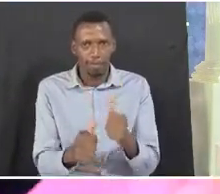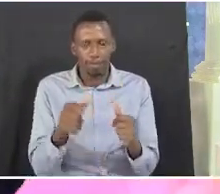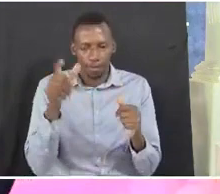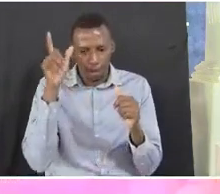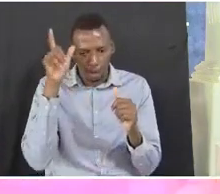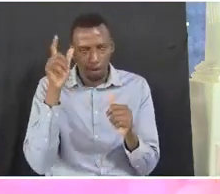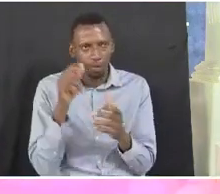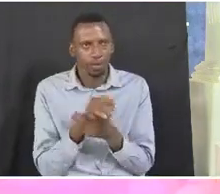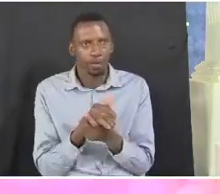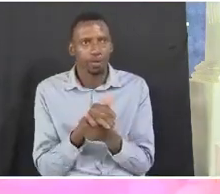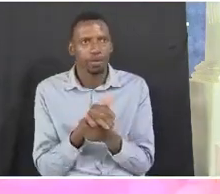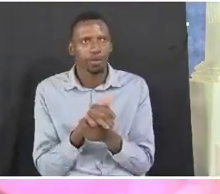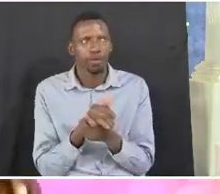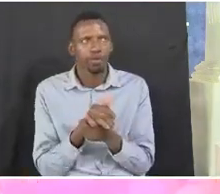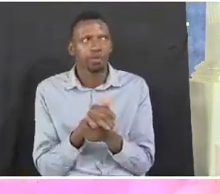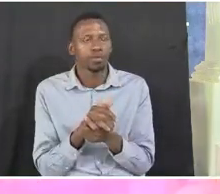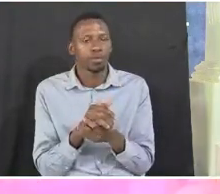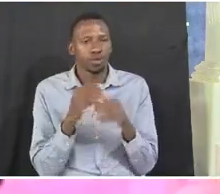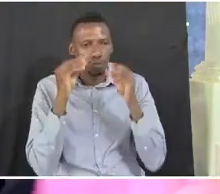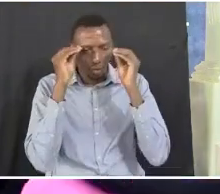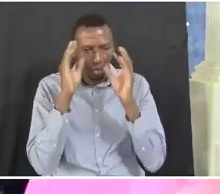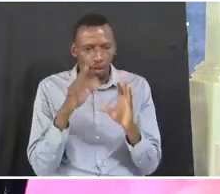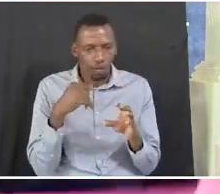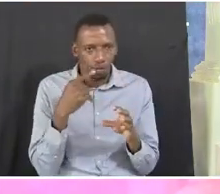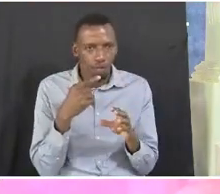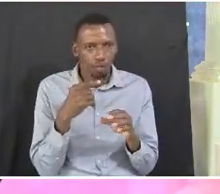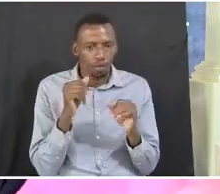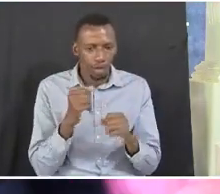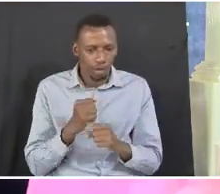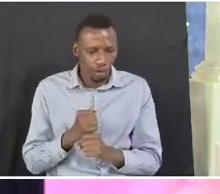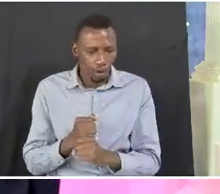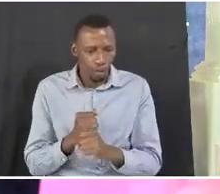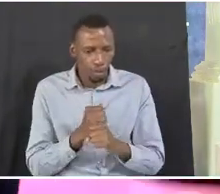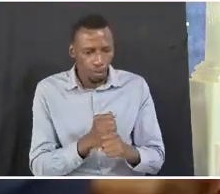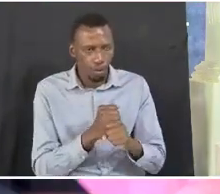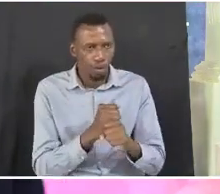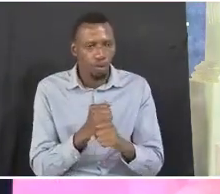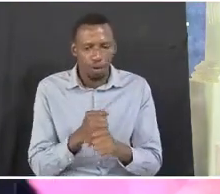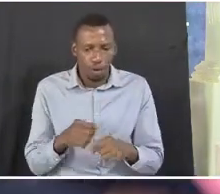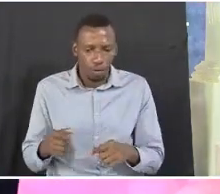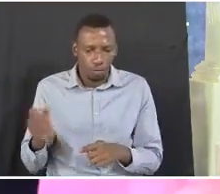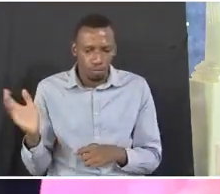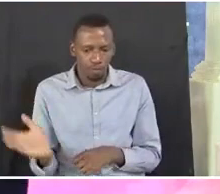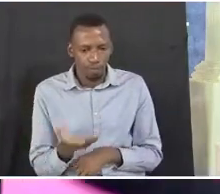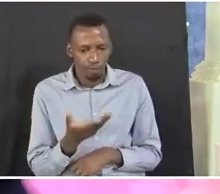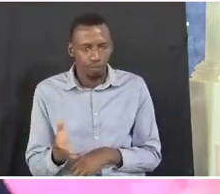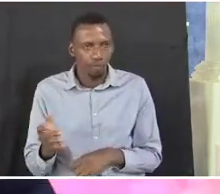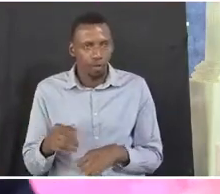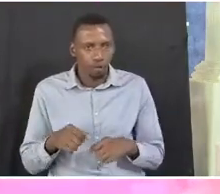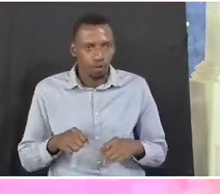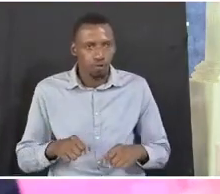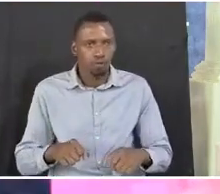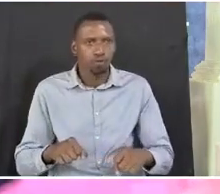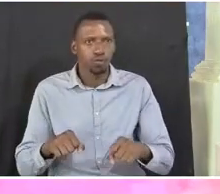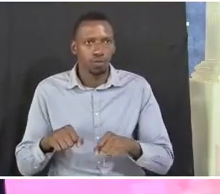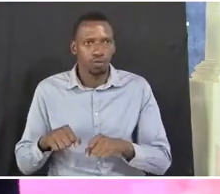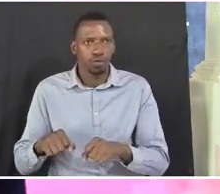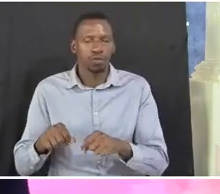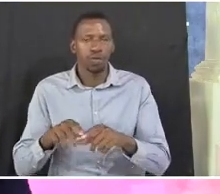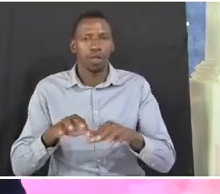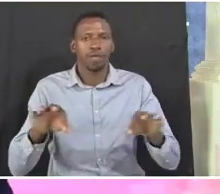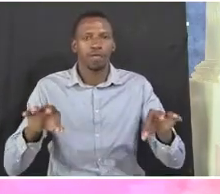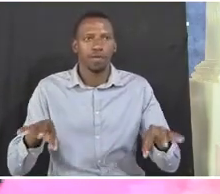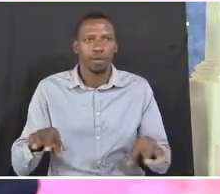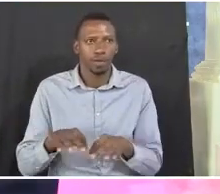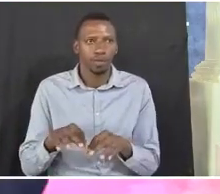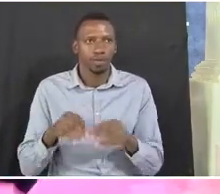students who could serve as watchmen. It were the students who could mow the fields using those mowing machines. It was the students